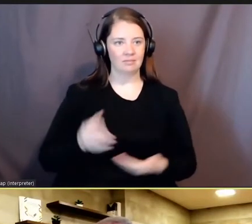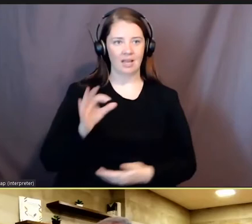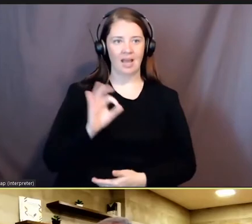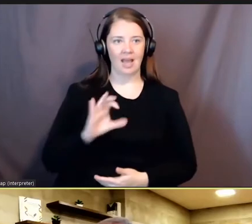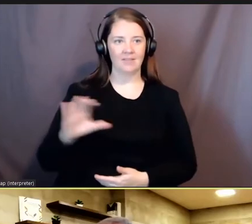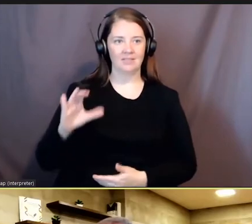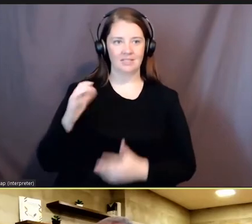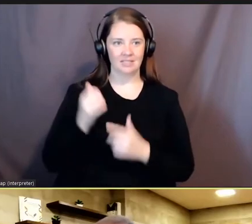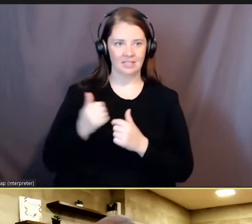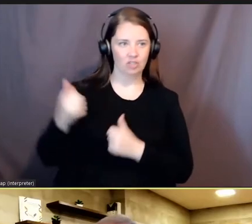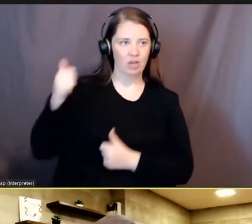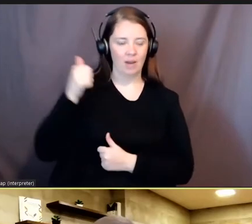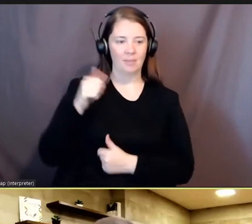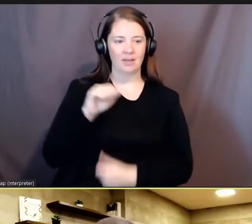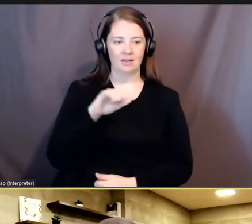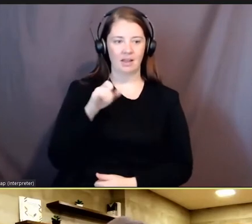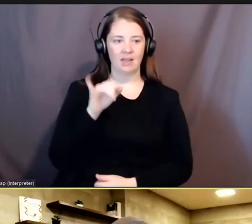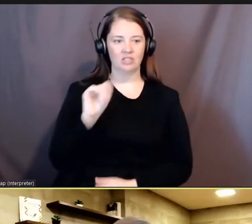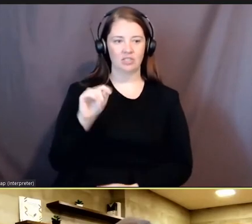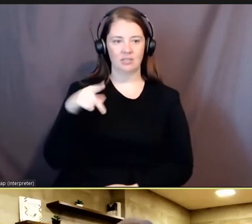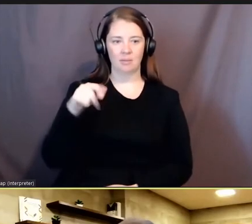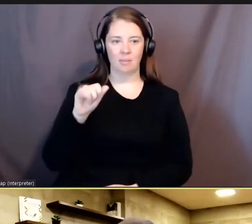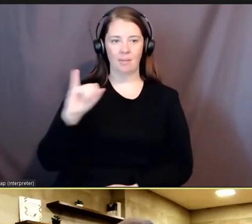chairman, Ajit Pai.